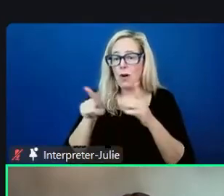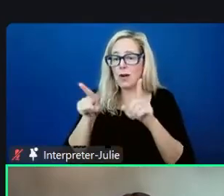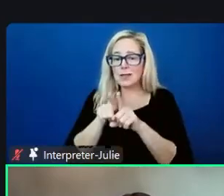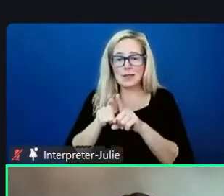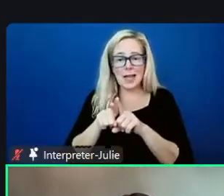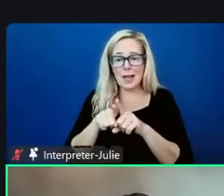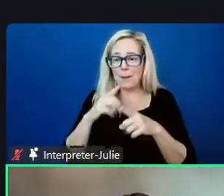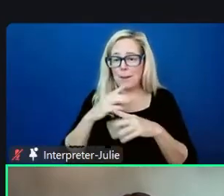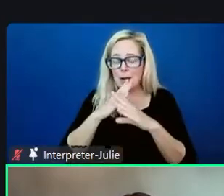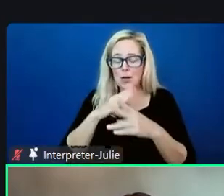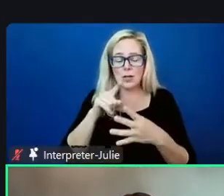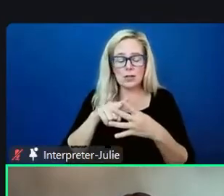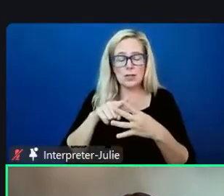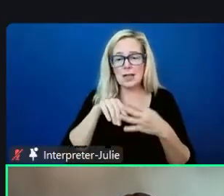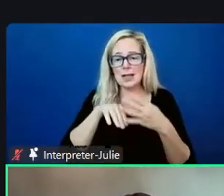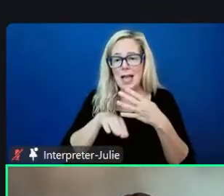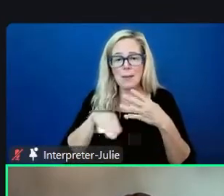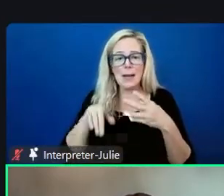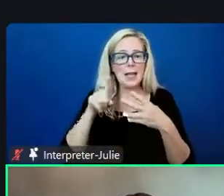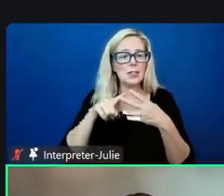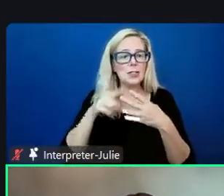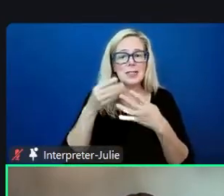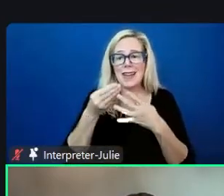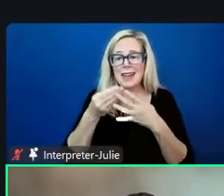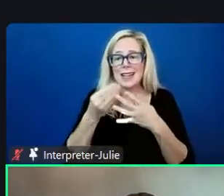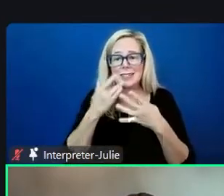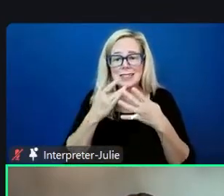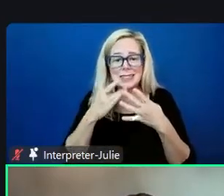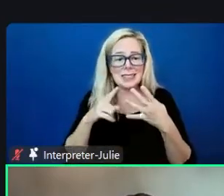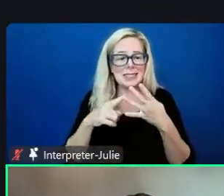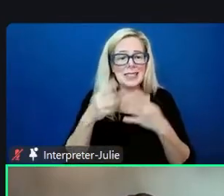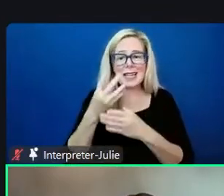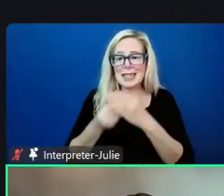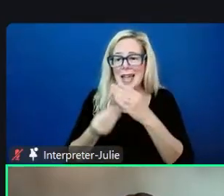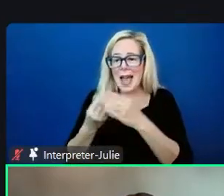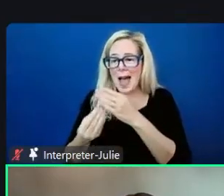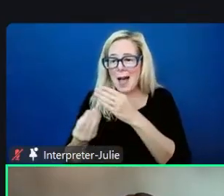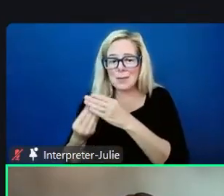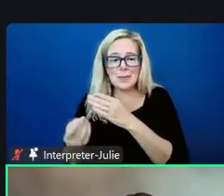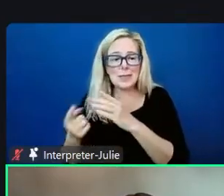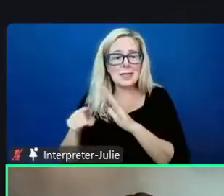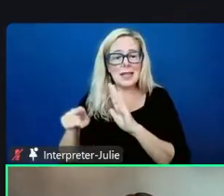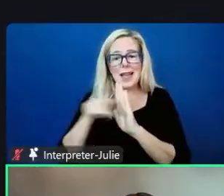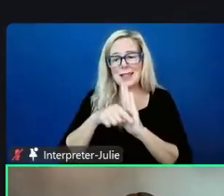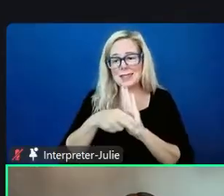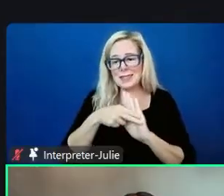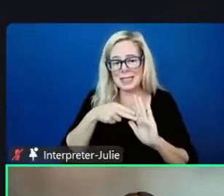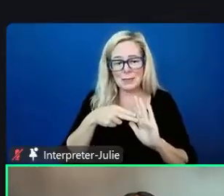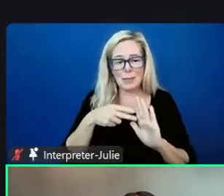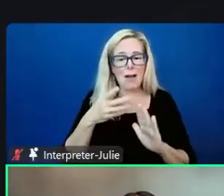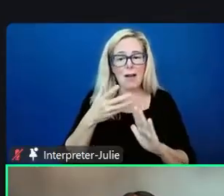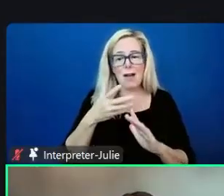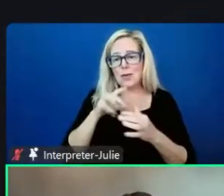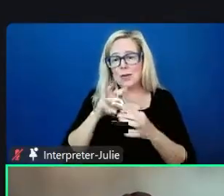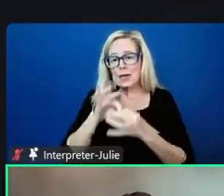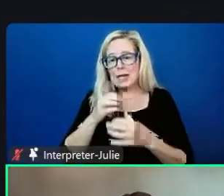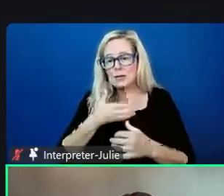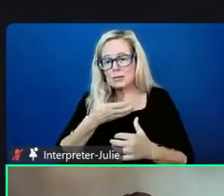accommodations, financial strain, stigma, and gaps in faculty preparedness. And these aren't separate issues, they usually reinforce each